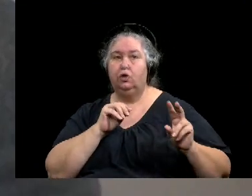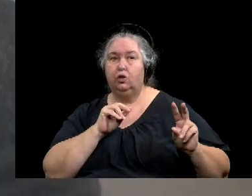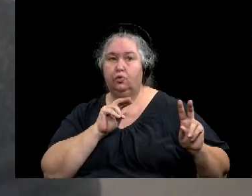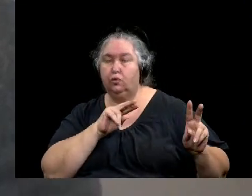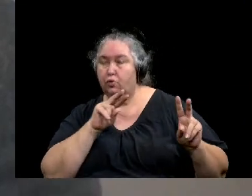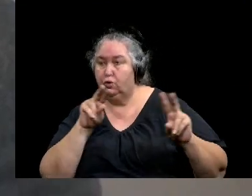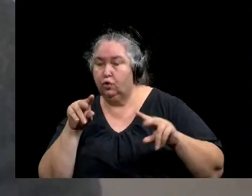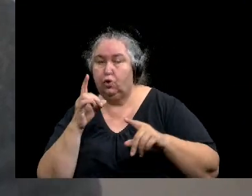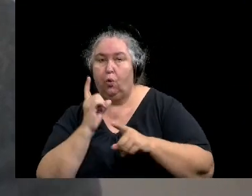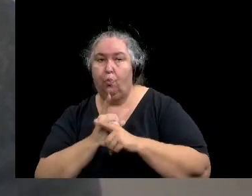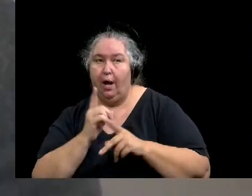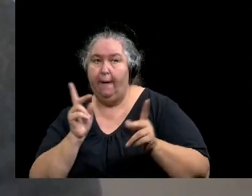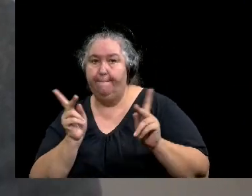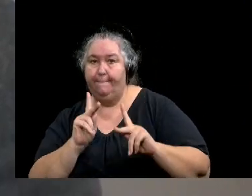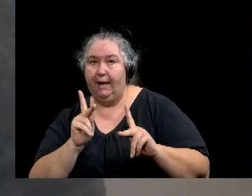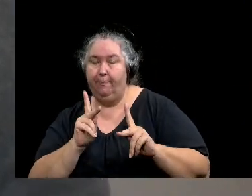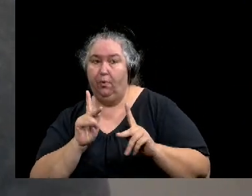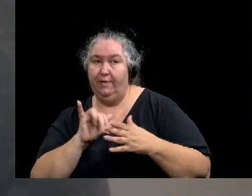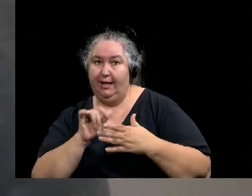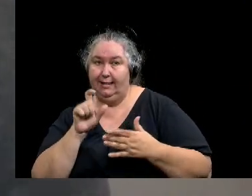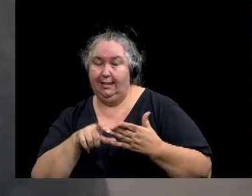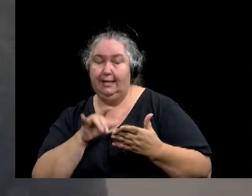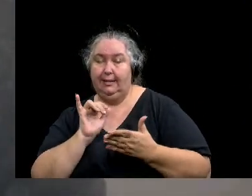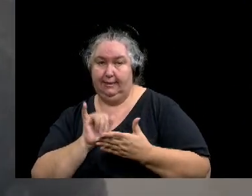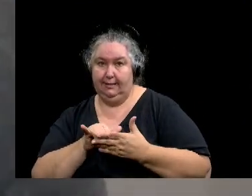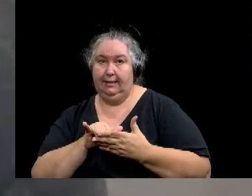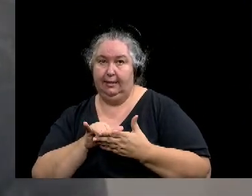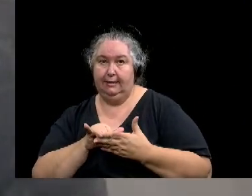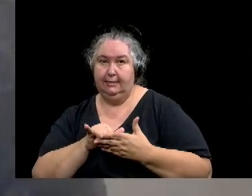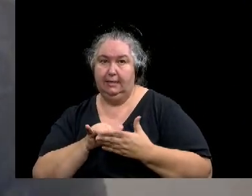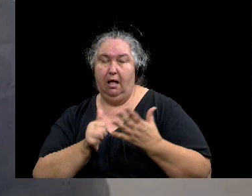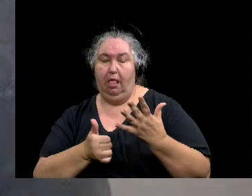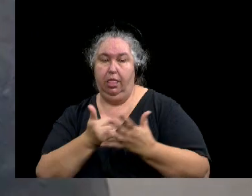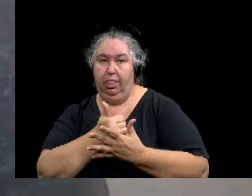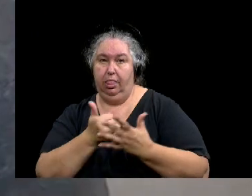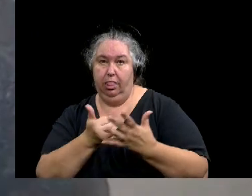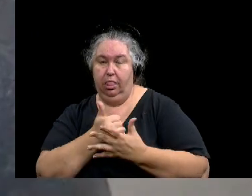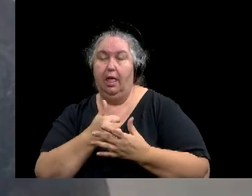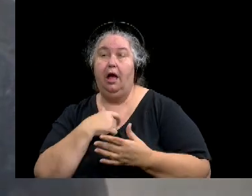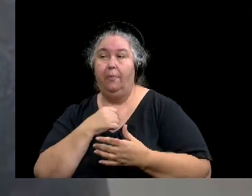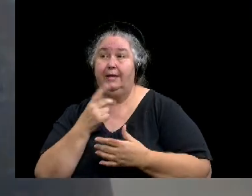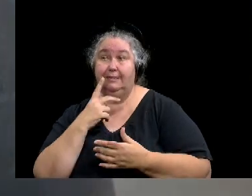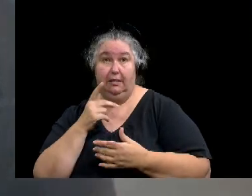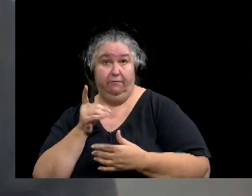in the community to ensure that we do this well. But I would like to see if any of the doctors on the